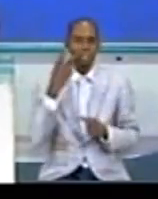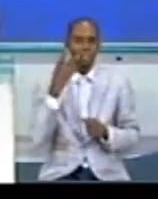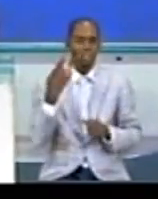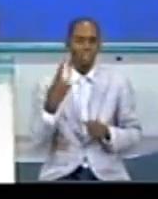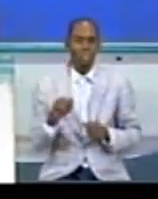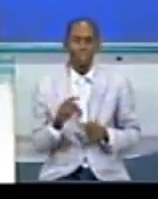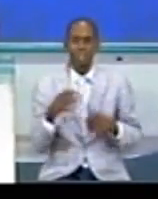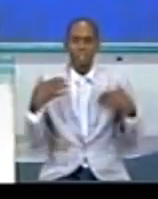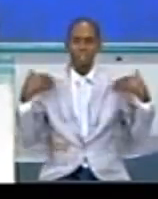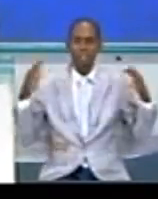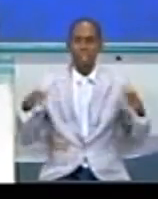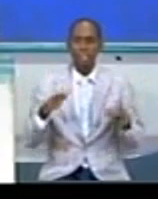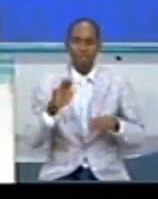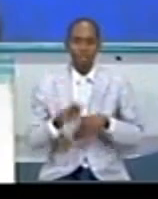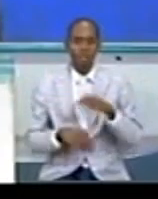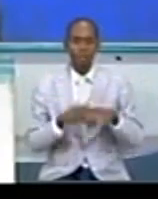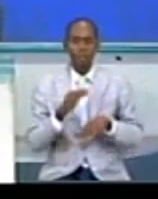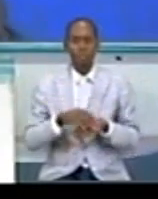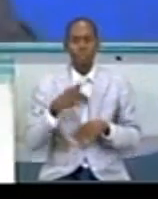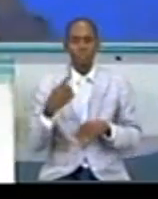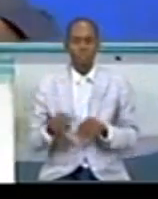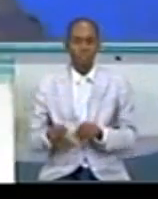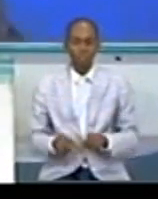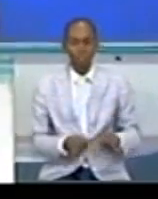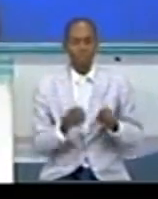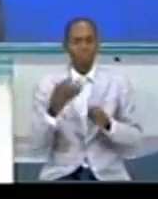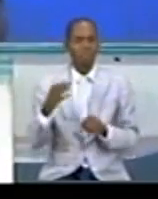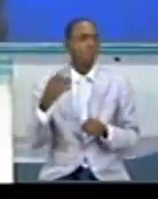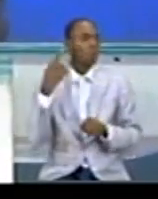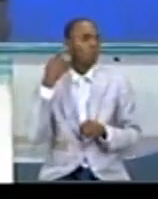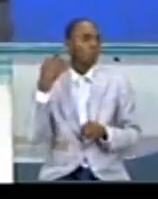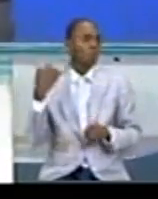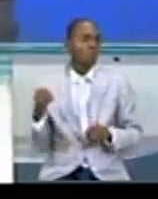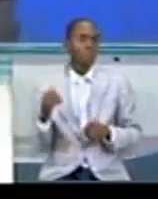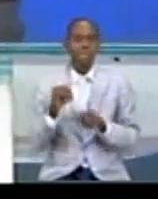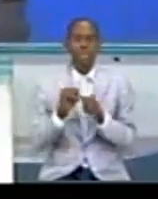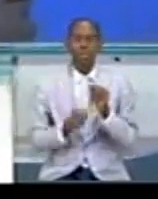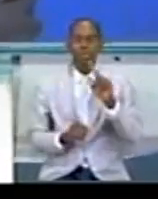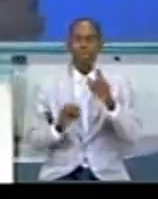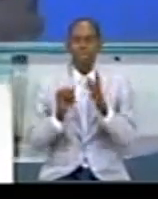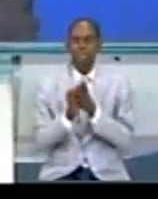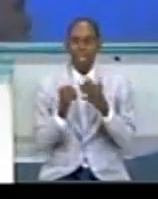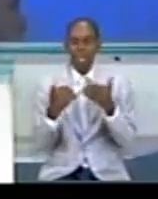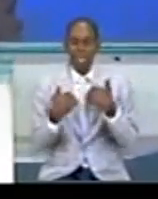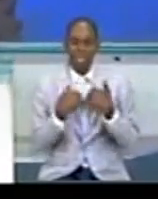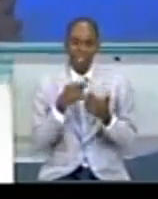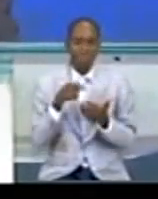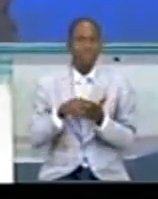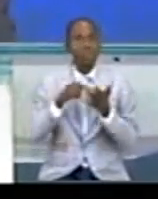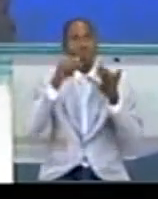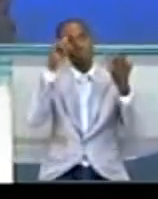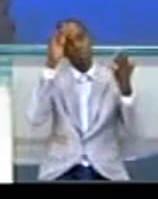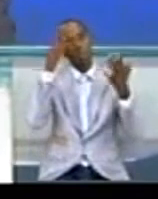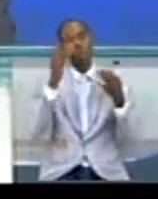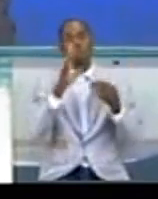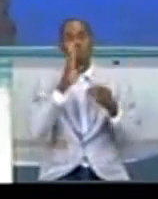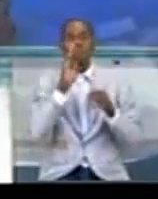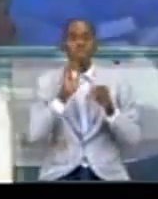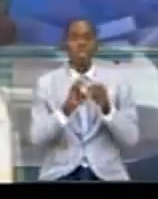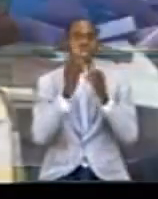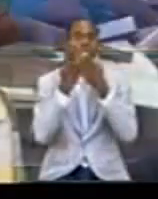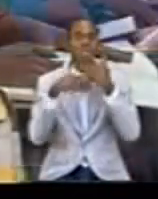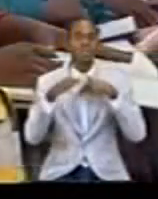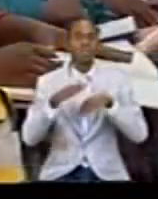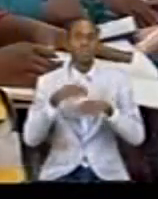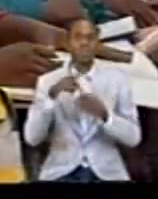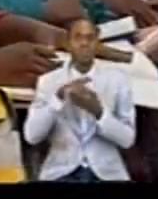on the streets of gold, everyone that has this hope of getting to heaven, purifies